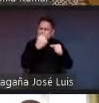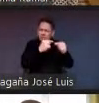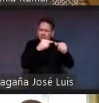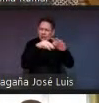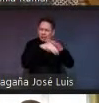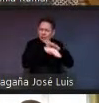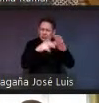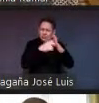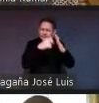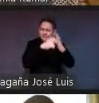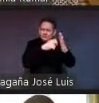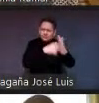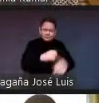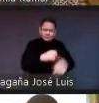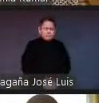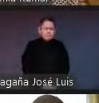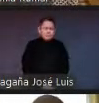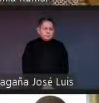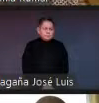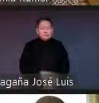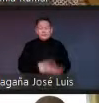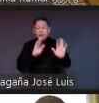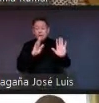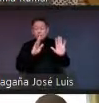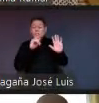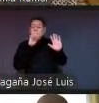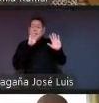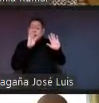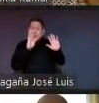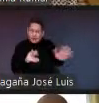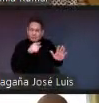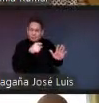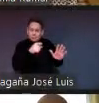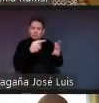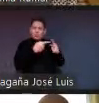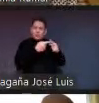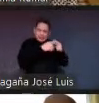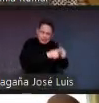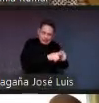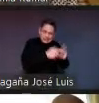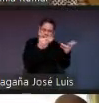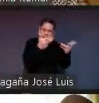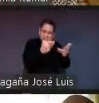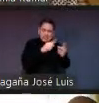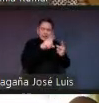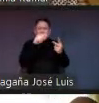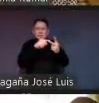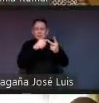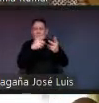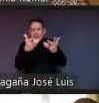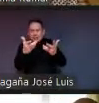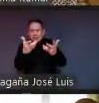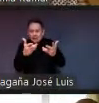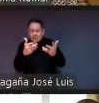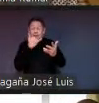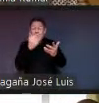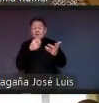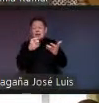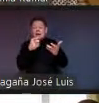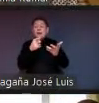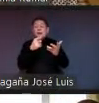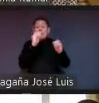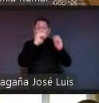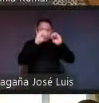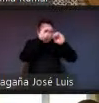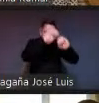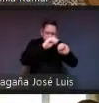So we've talked about how you develop it, how you implement it, and how you might assess it. But what are the challenges? Well, there are many challenges,